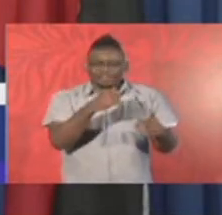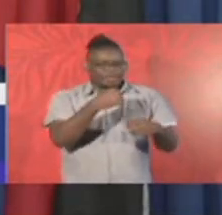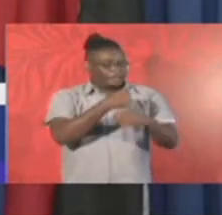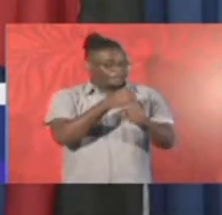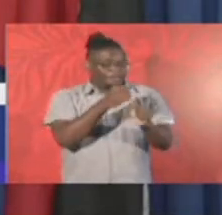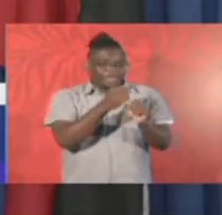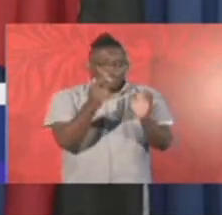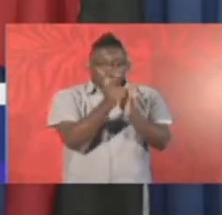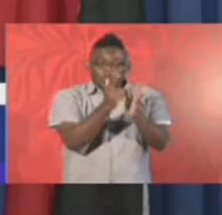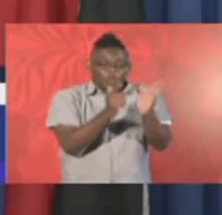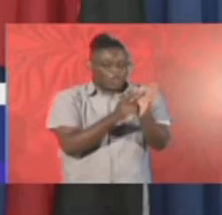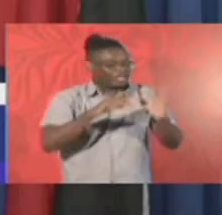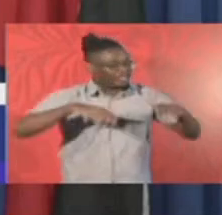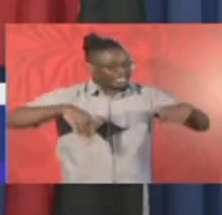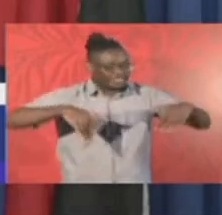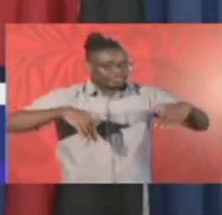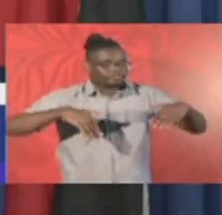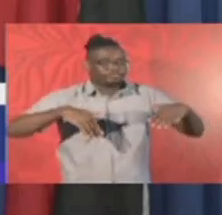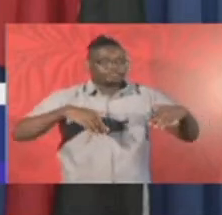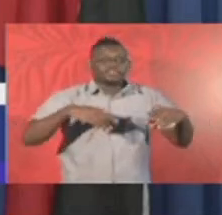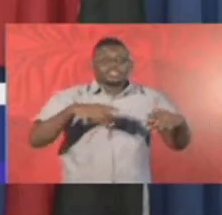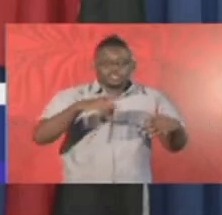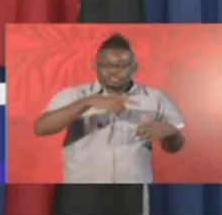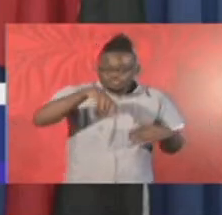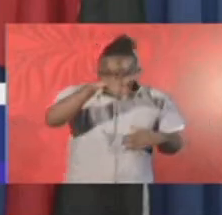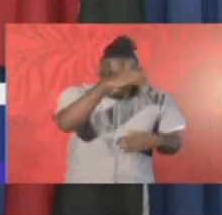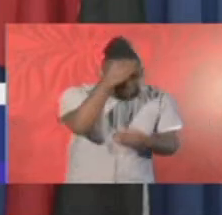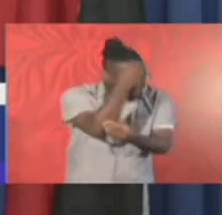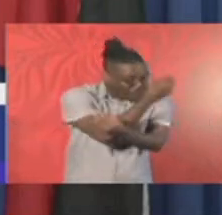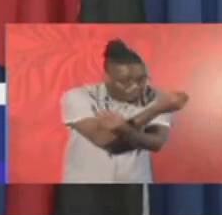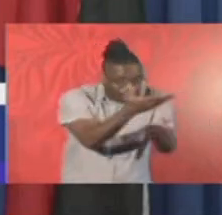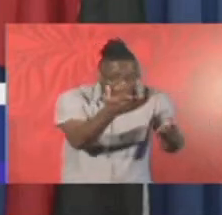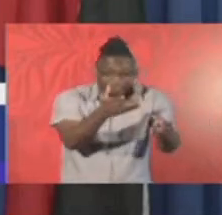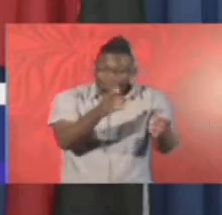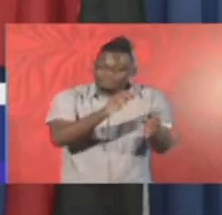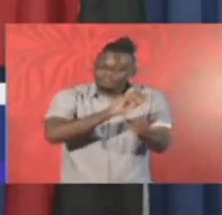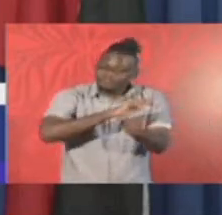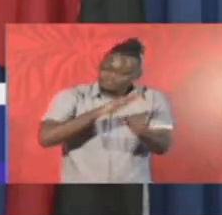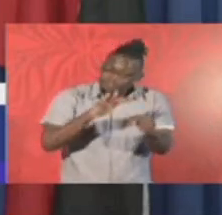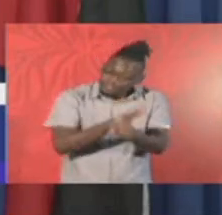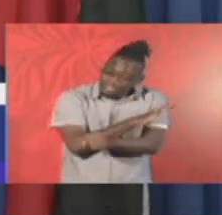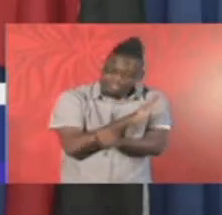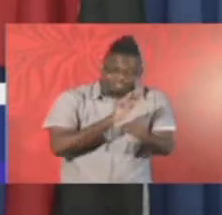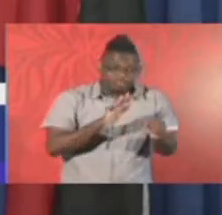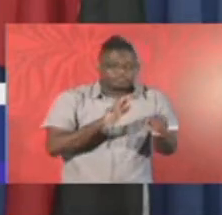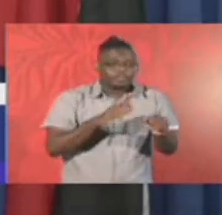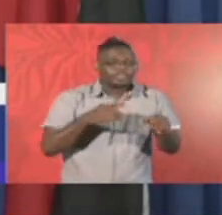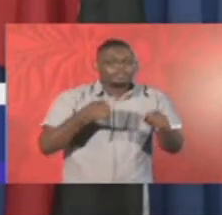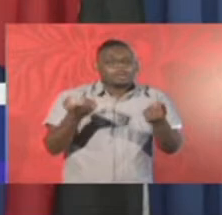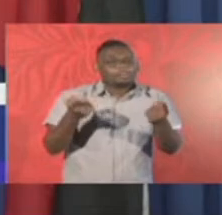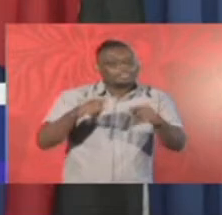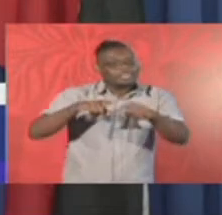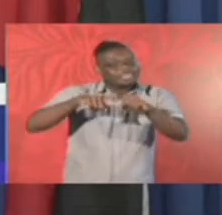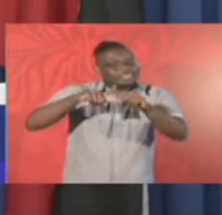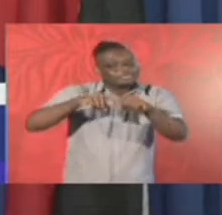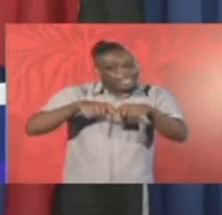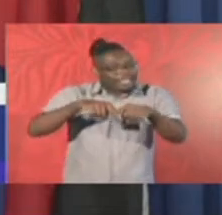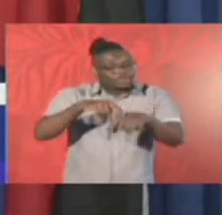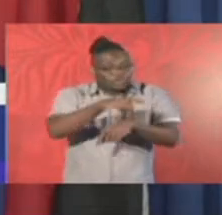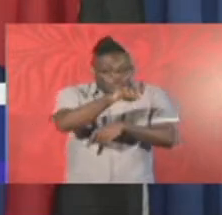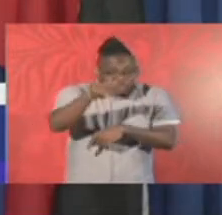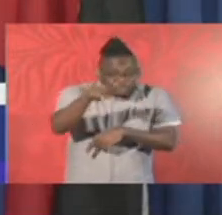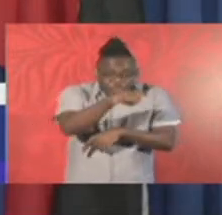with this population from day one. We are relying on the good sense of the population. When we